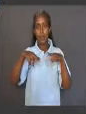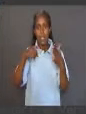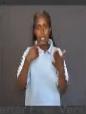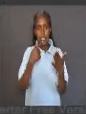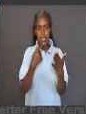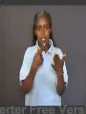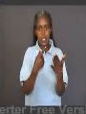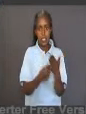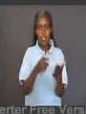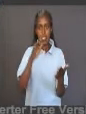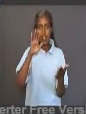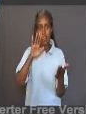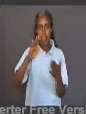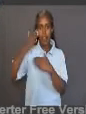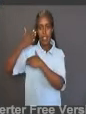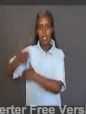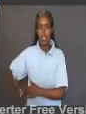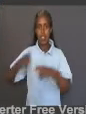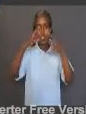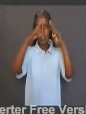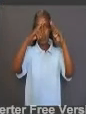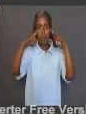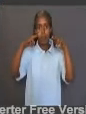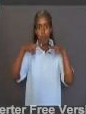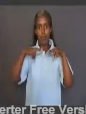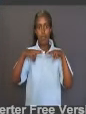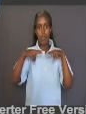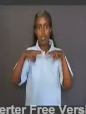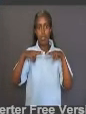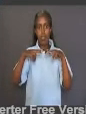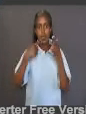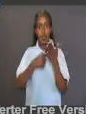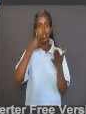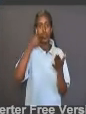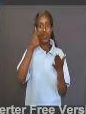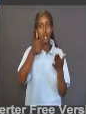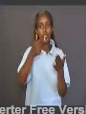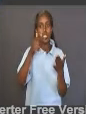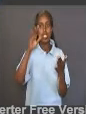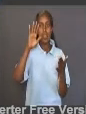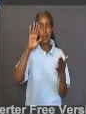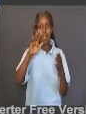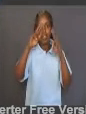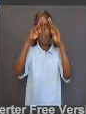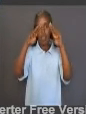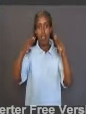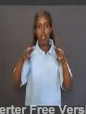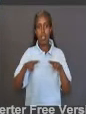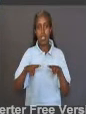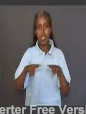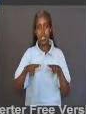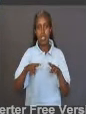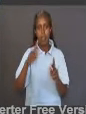This 5-sided polygon, also known as a pentagon, is